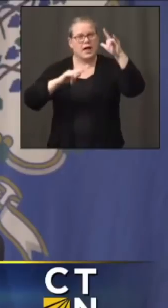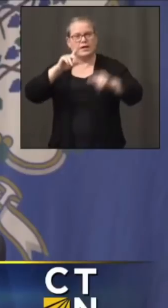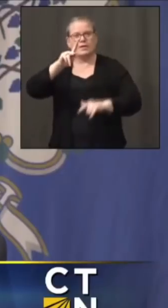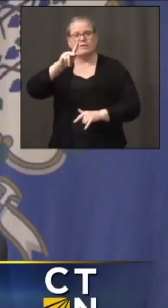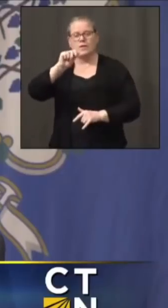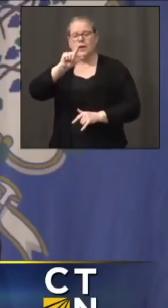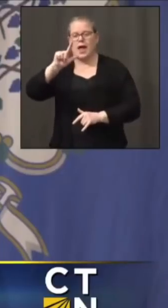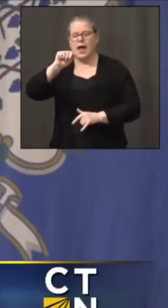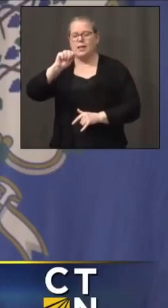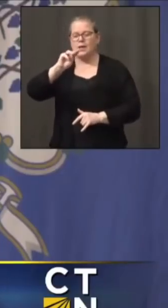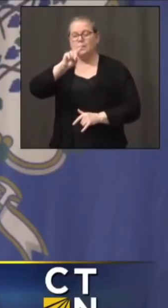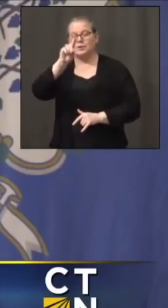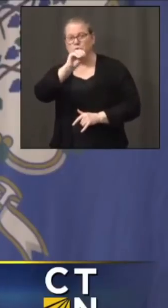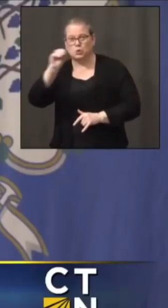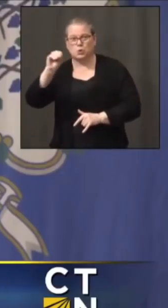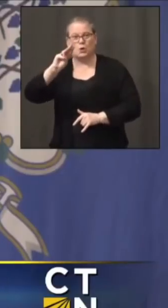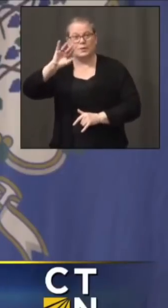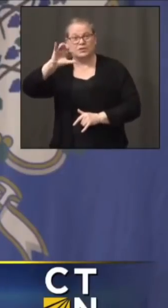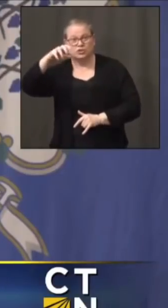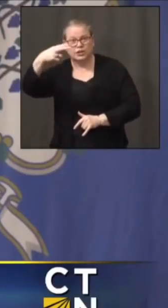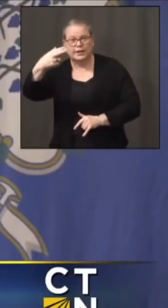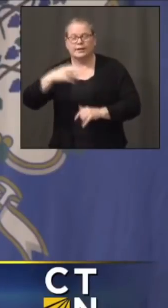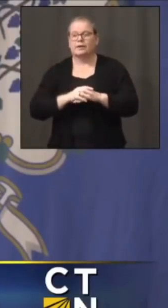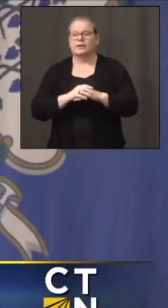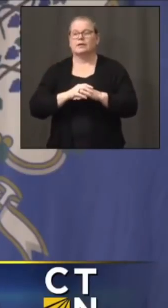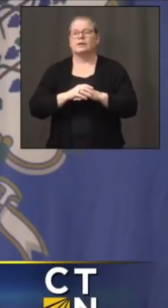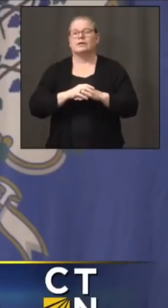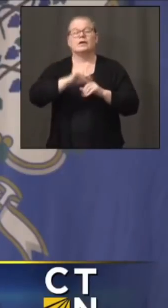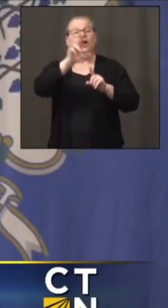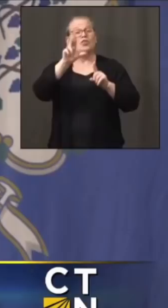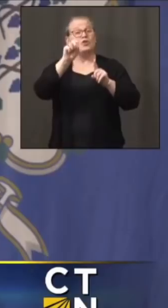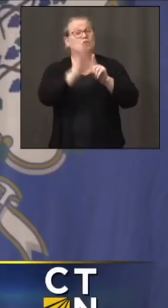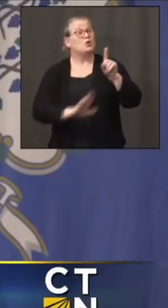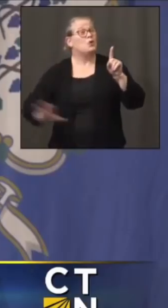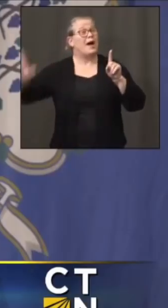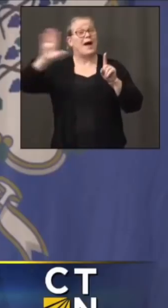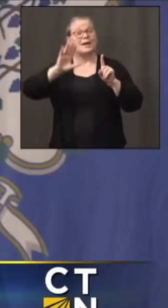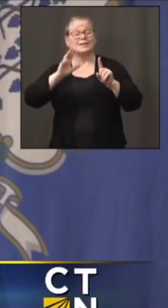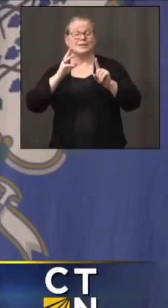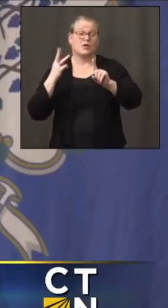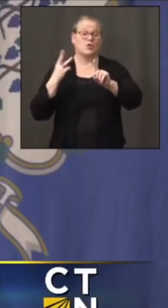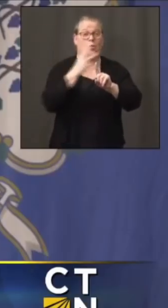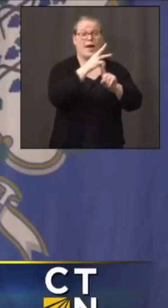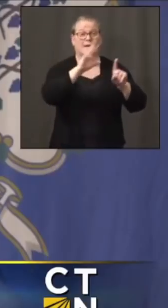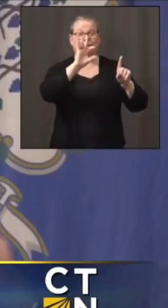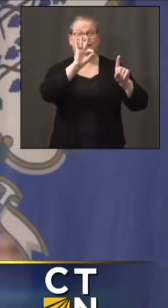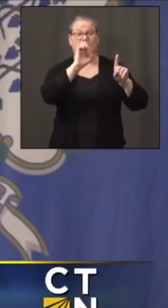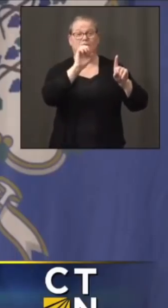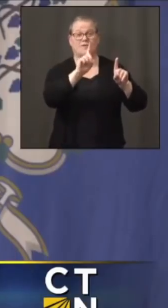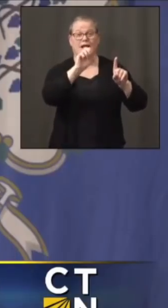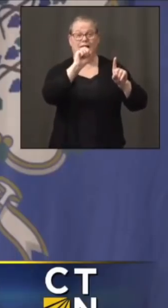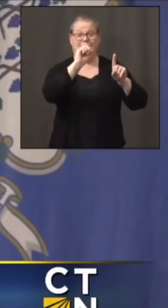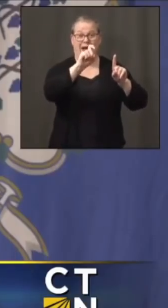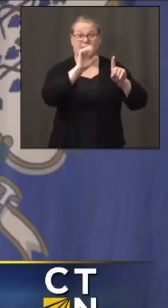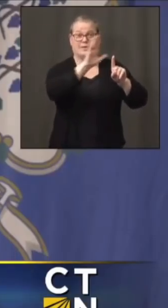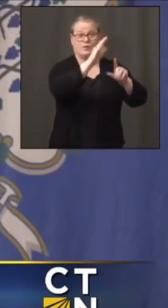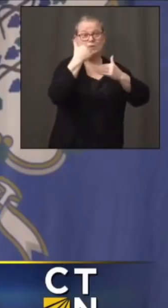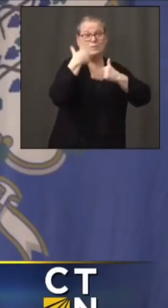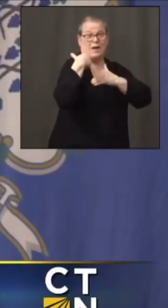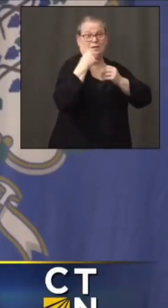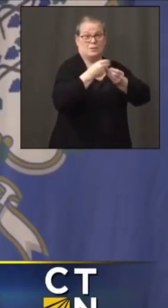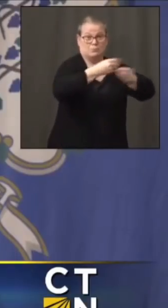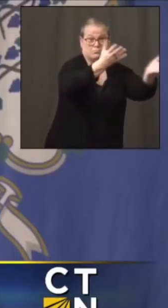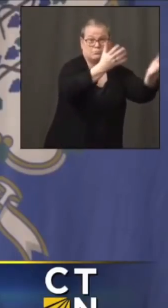Federal Express has got the western side of the country. UPS, I think, has got the eastern side of the country coming to distribution, arriving by